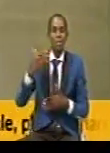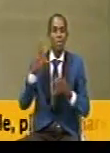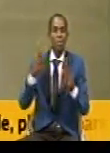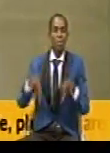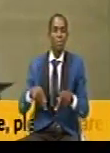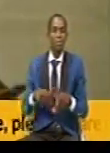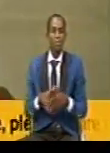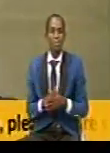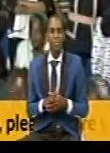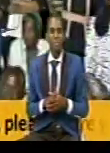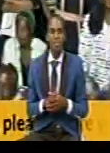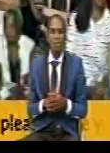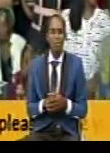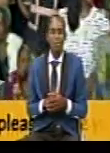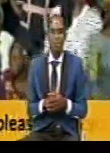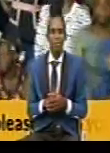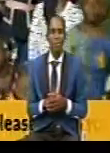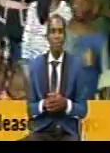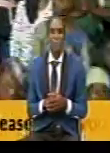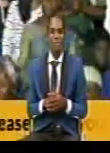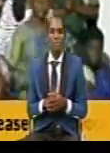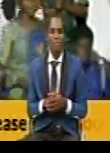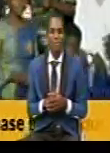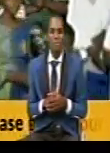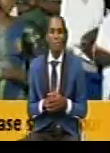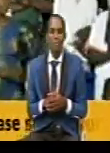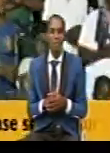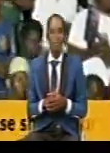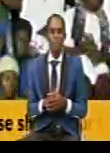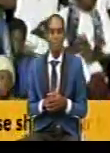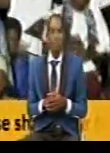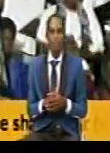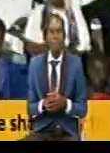Lord. The next testifier.